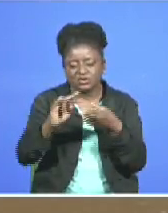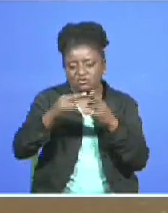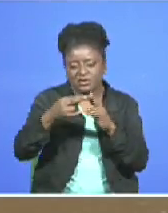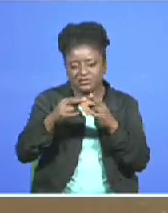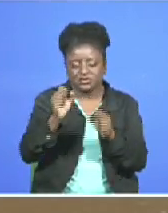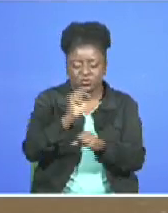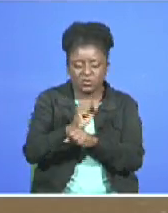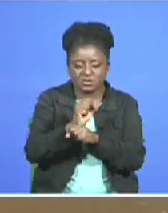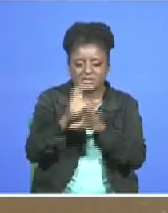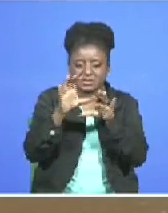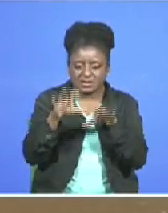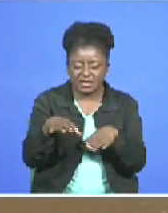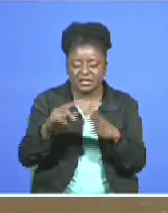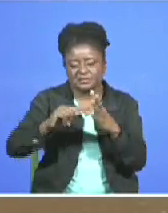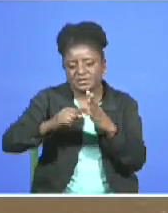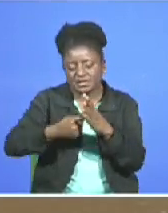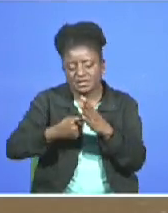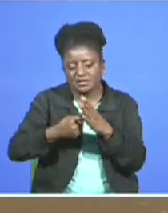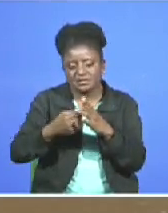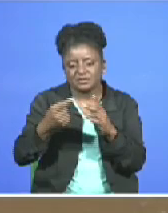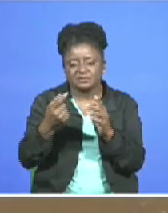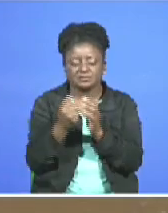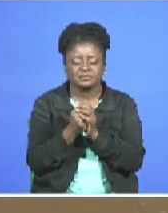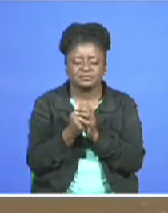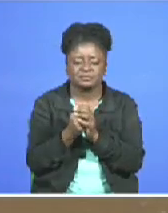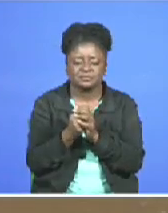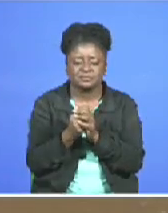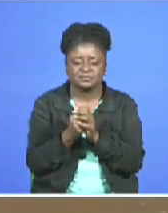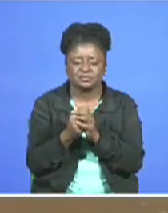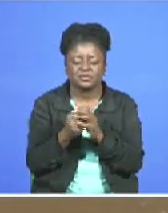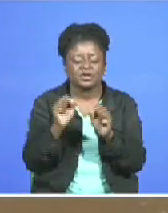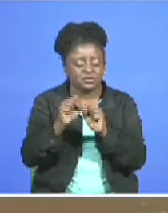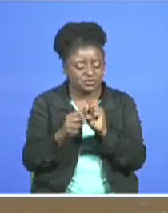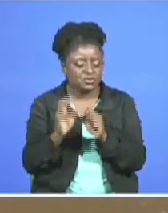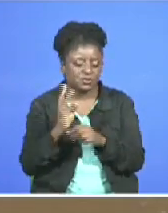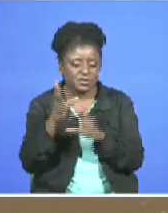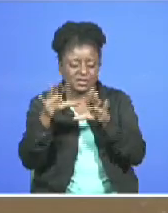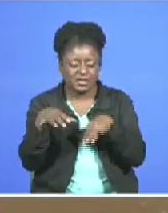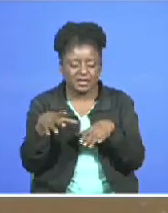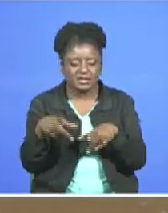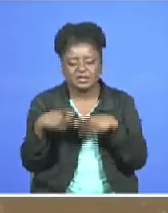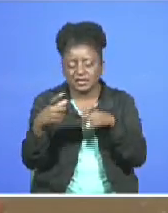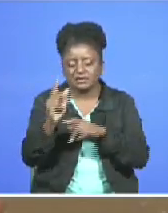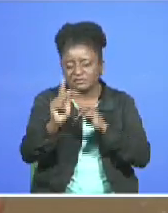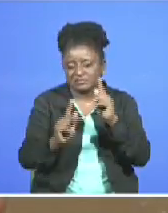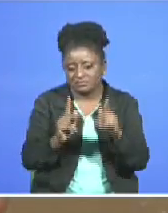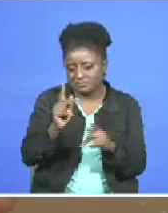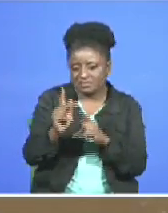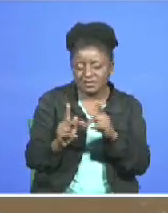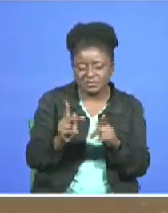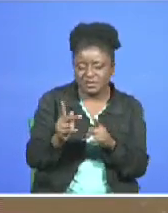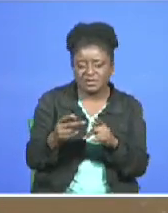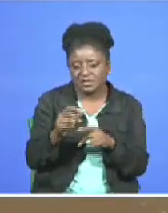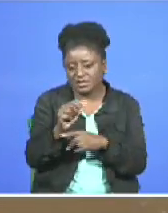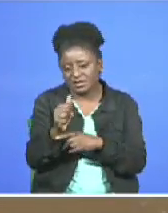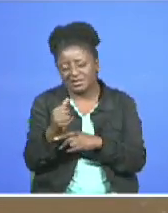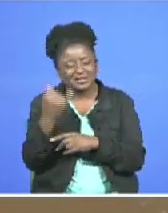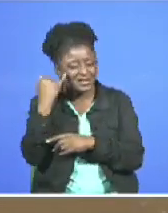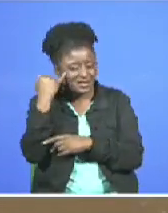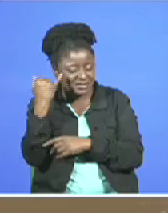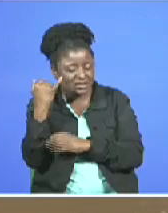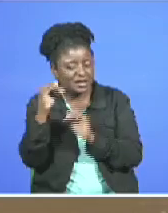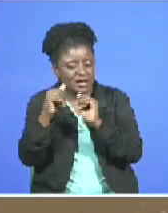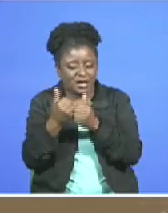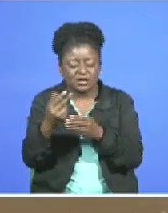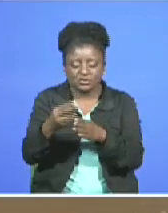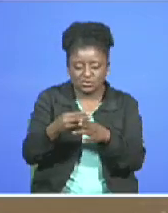works can actually begin to take place so that we can actually give people a idea of how